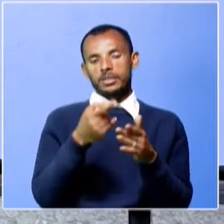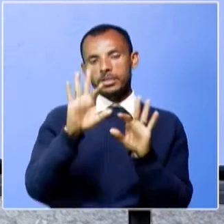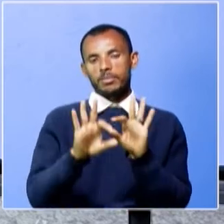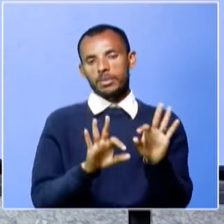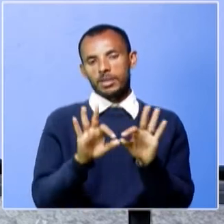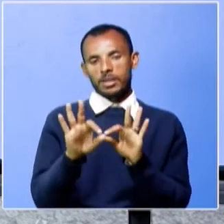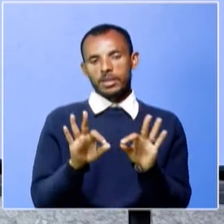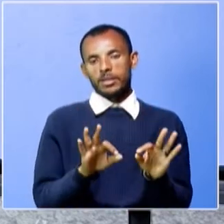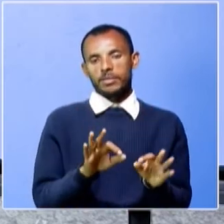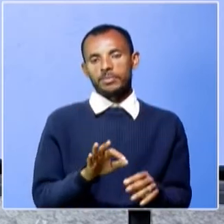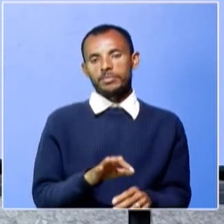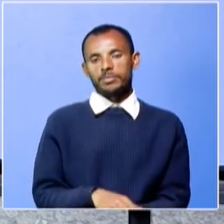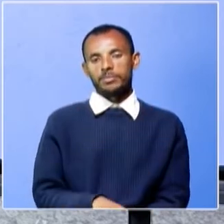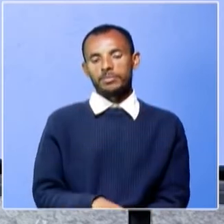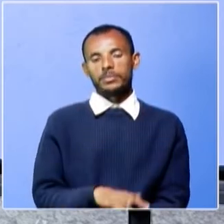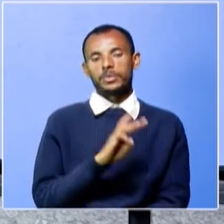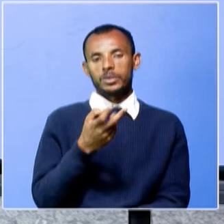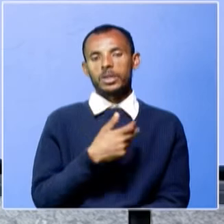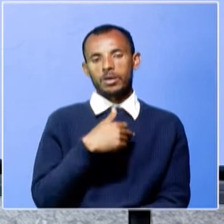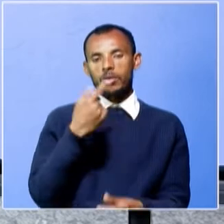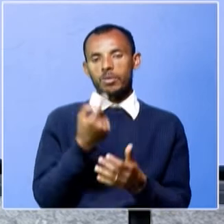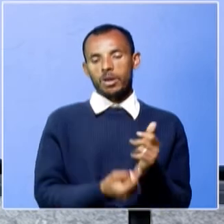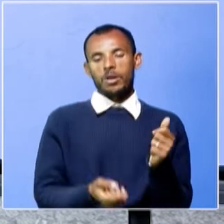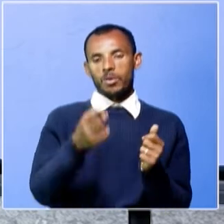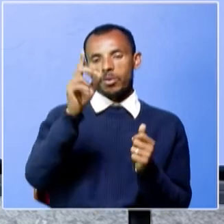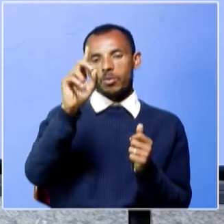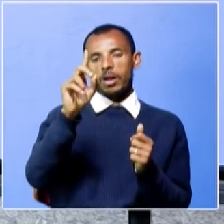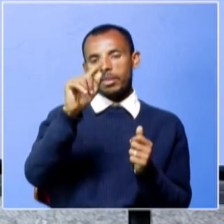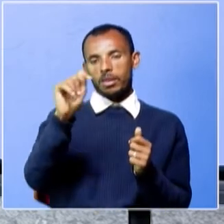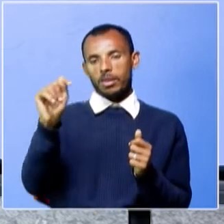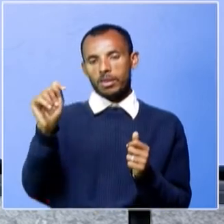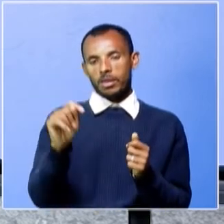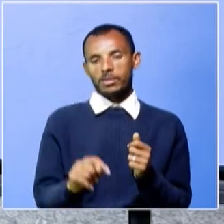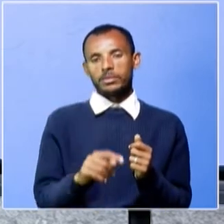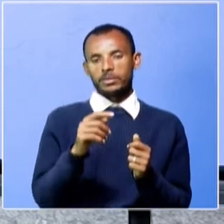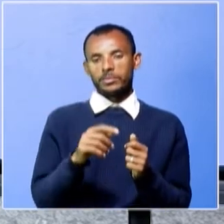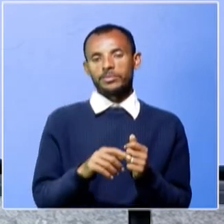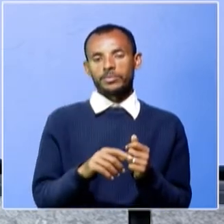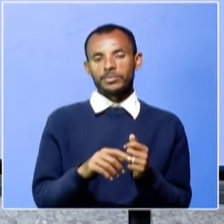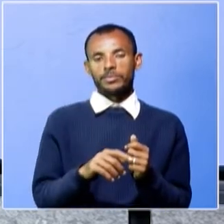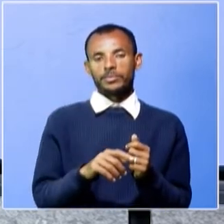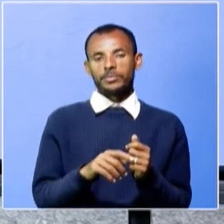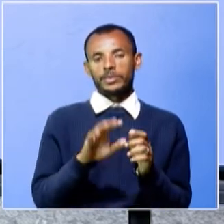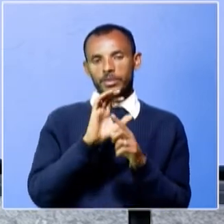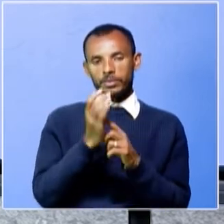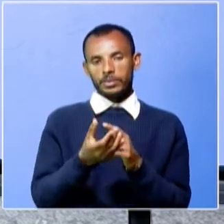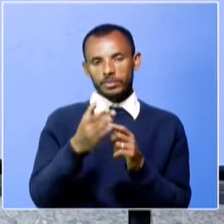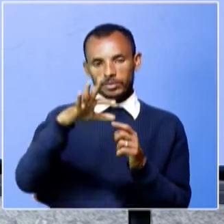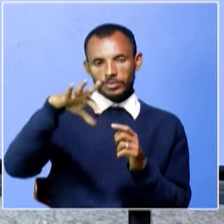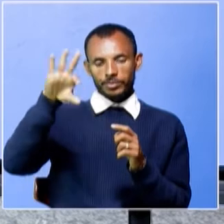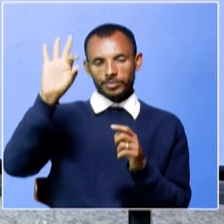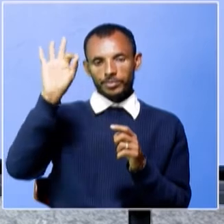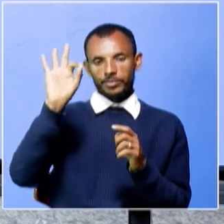space? We have only TT. So the events of